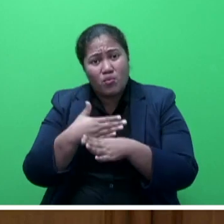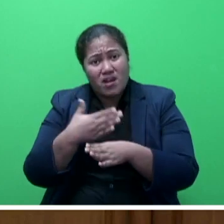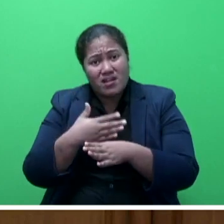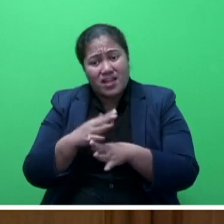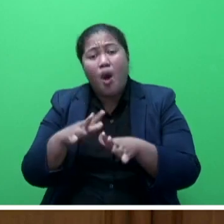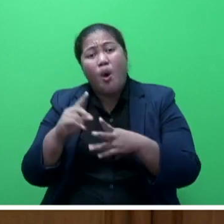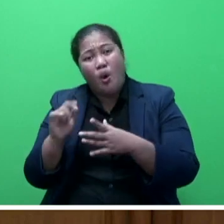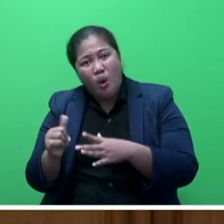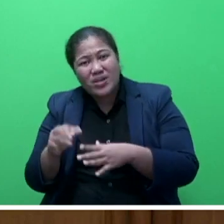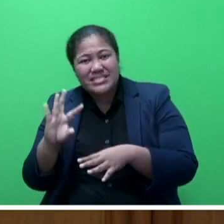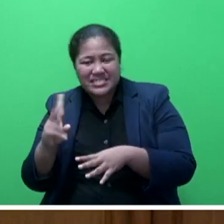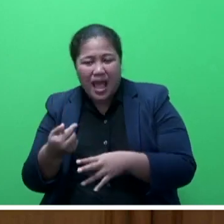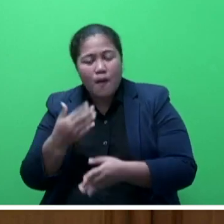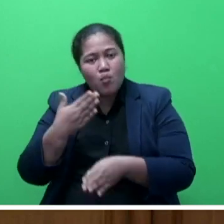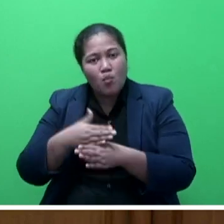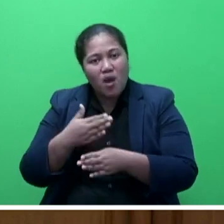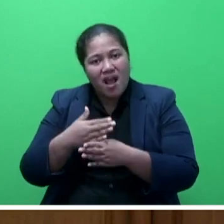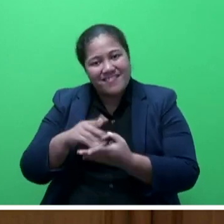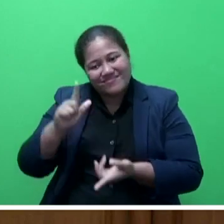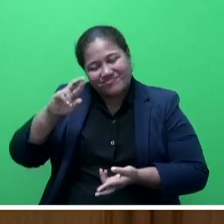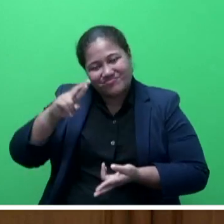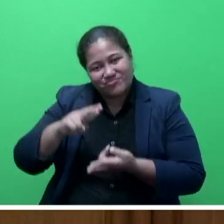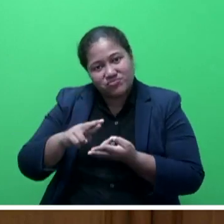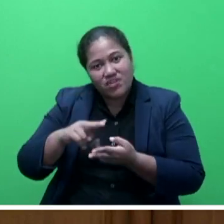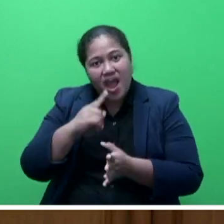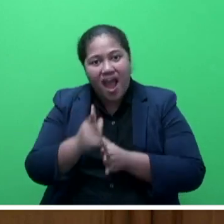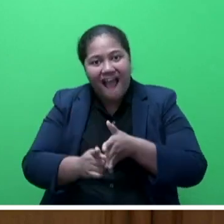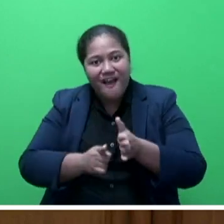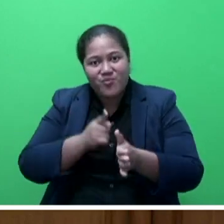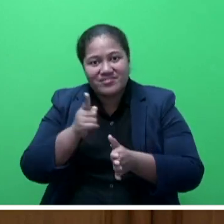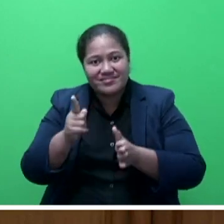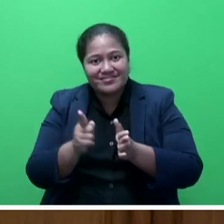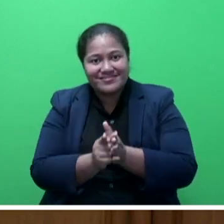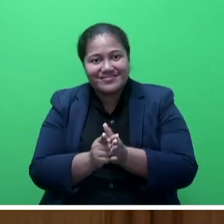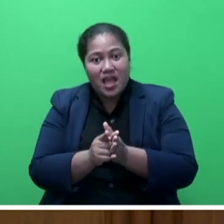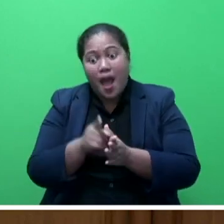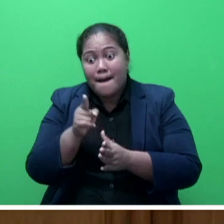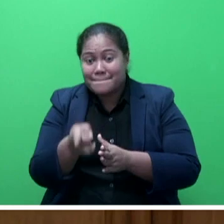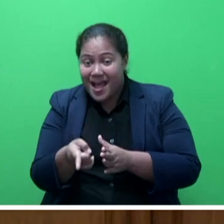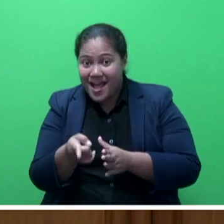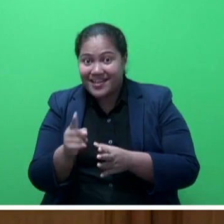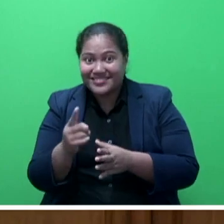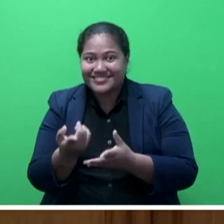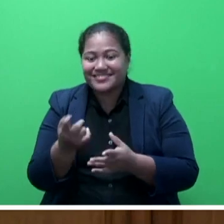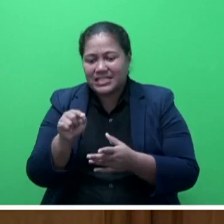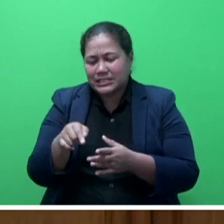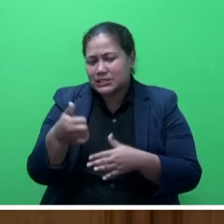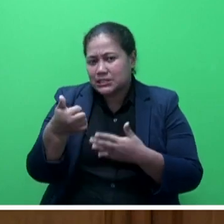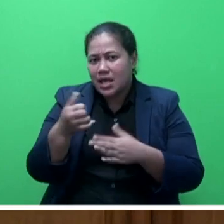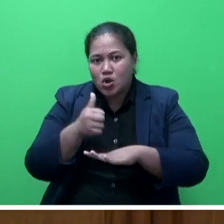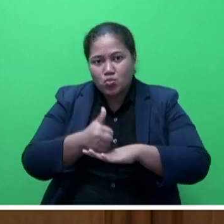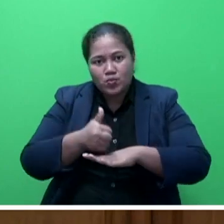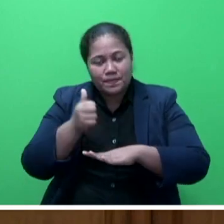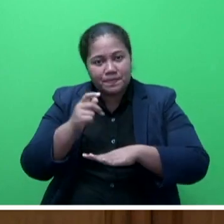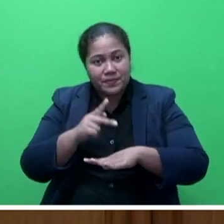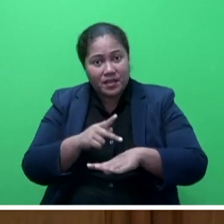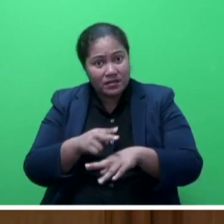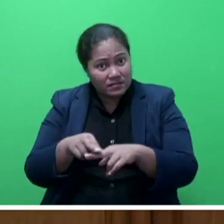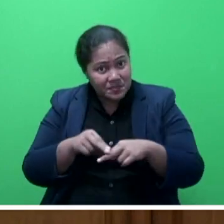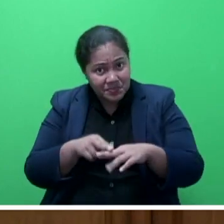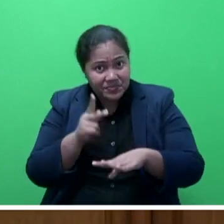hours. But this is where the Fiji First government took some decisive